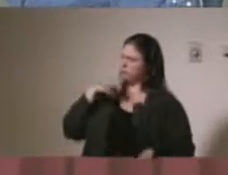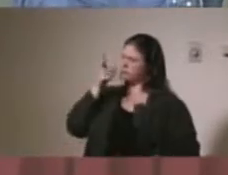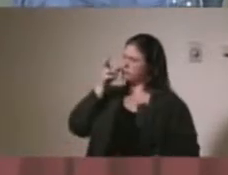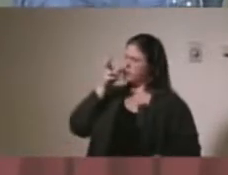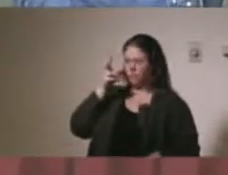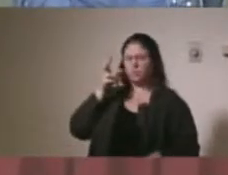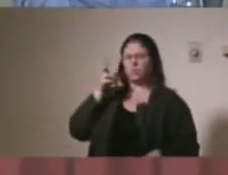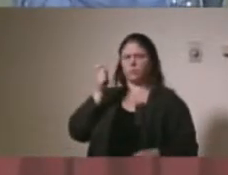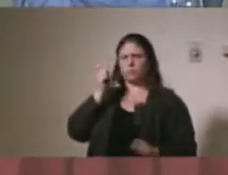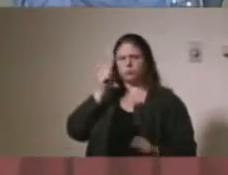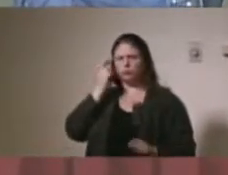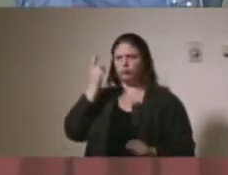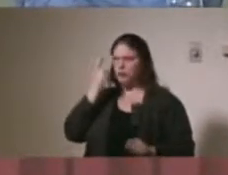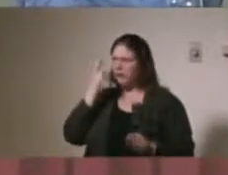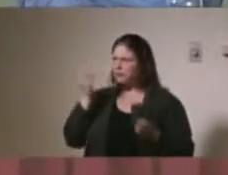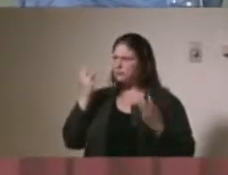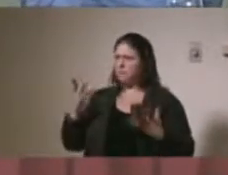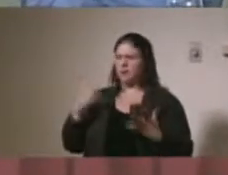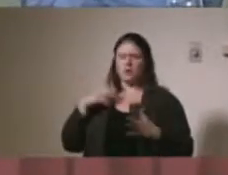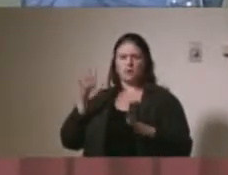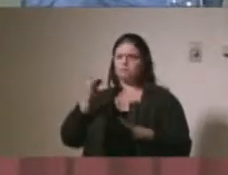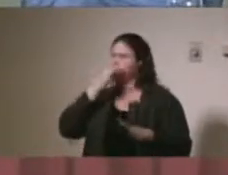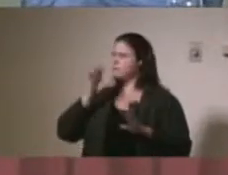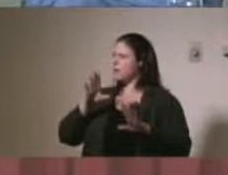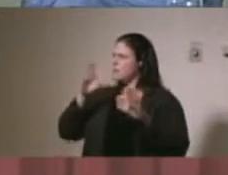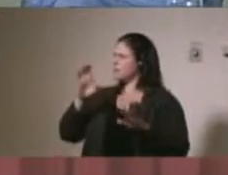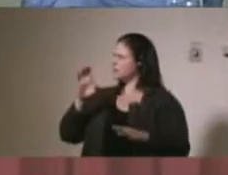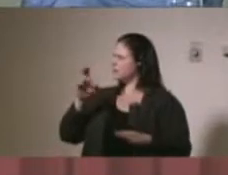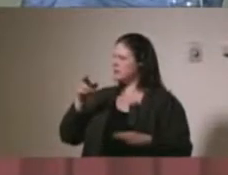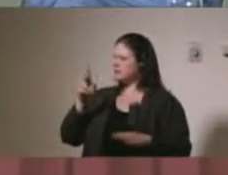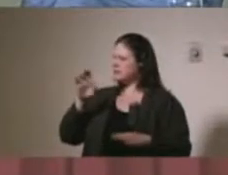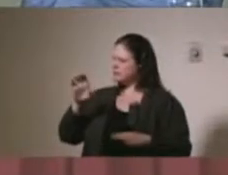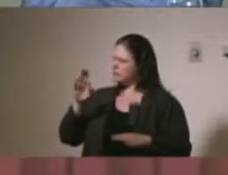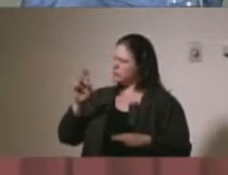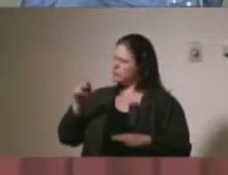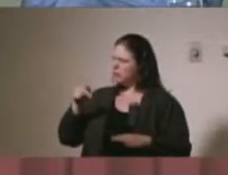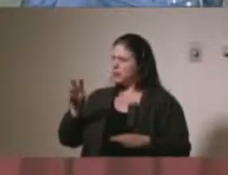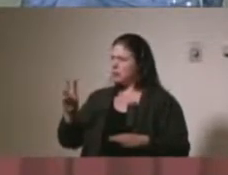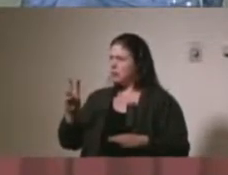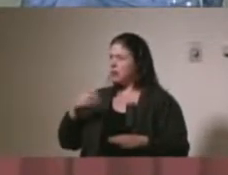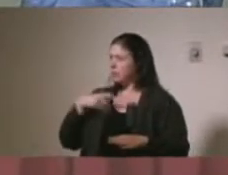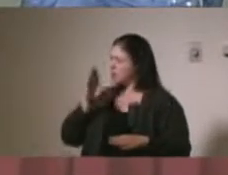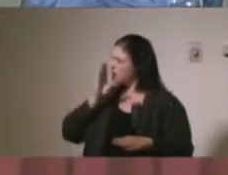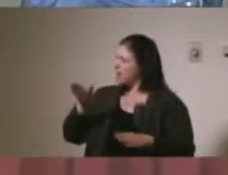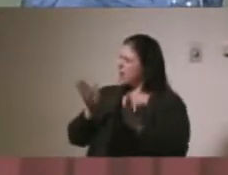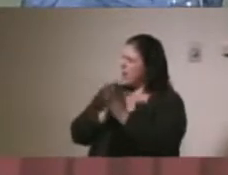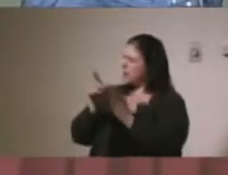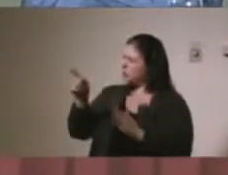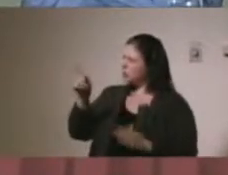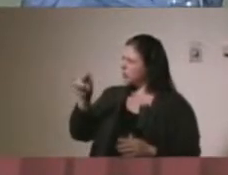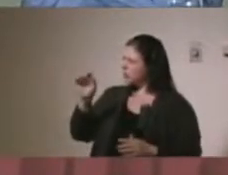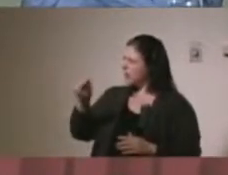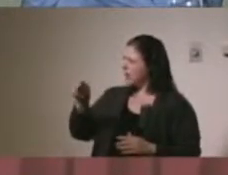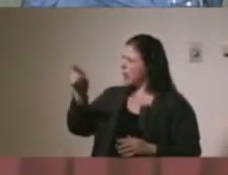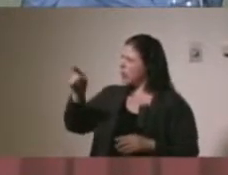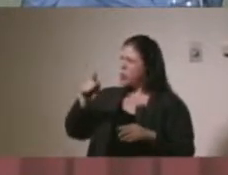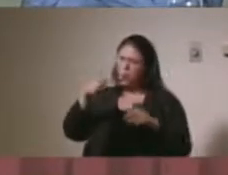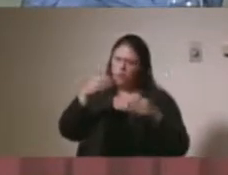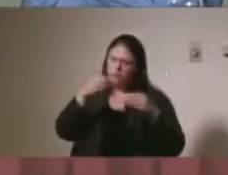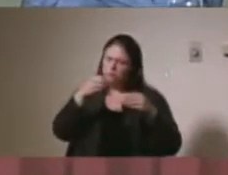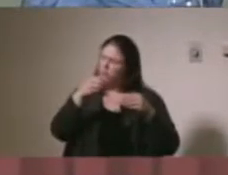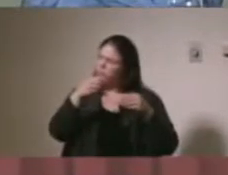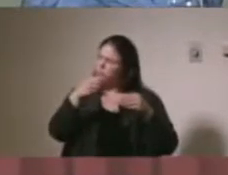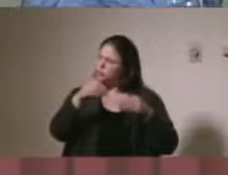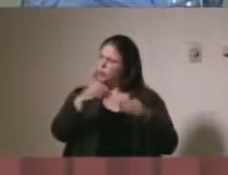amazing organization. I'm thrilled to be here. My question is for you. These predatory loans, are there any organizations